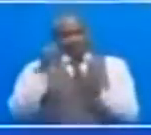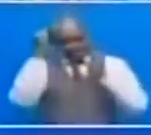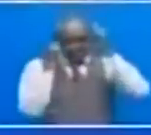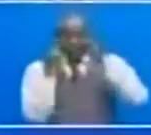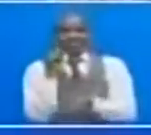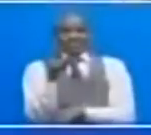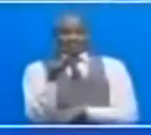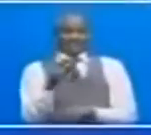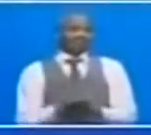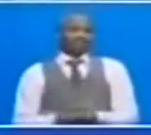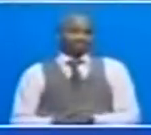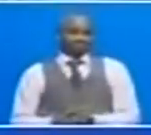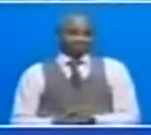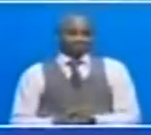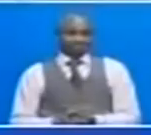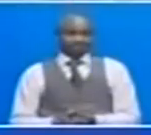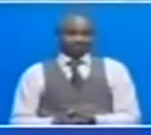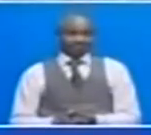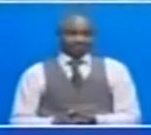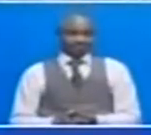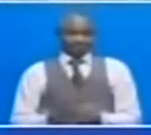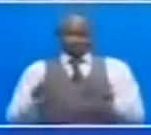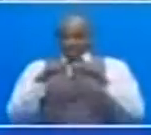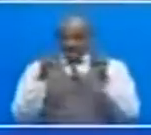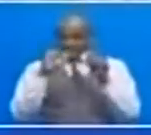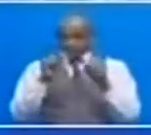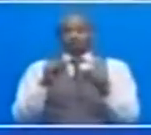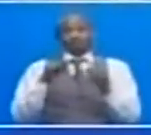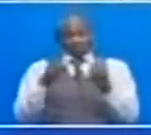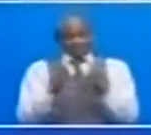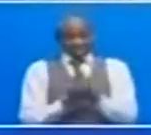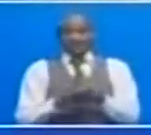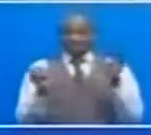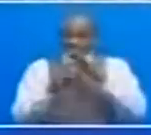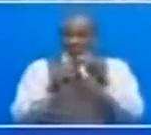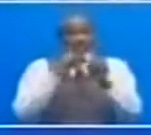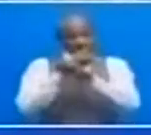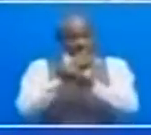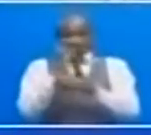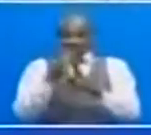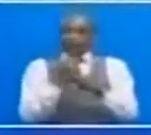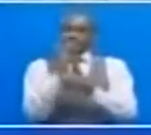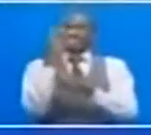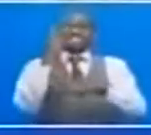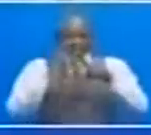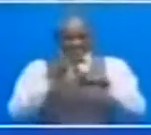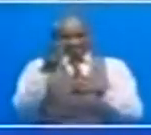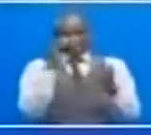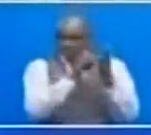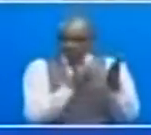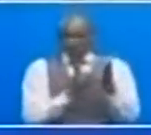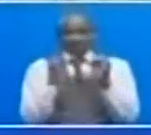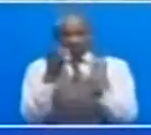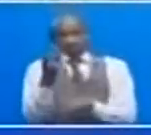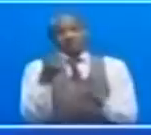Kenya Defence Forces. In a statement to newsrooms, the Ministry of Defence had listed 14 names for the new changes. Among